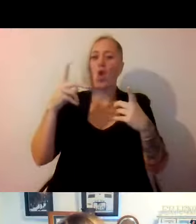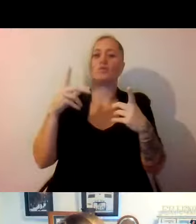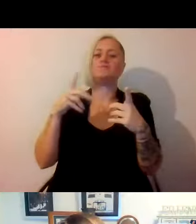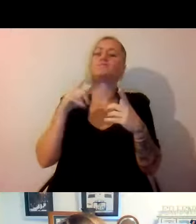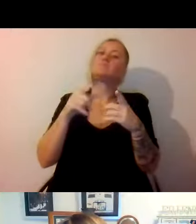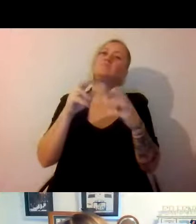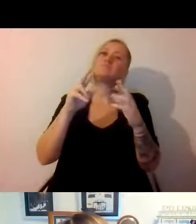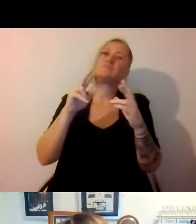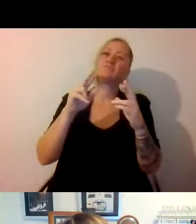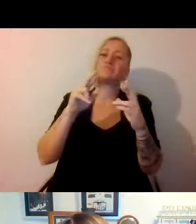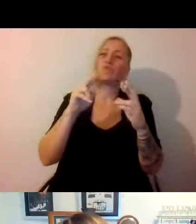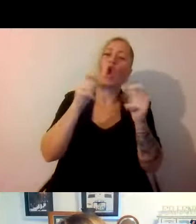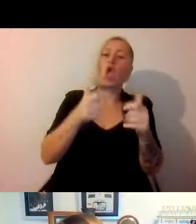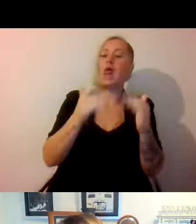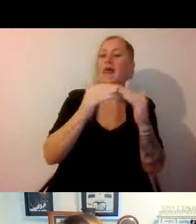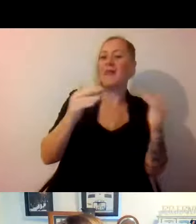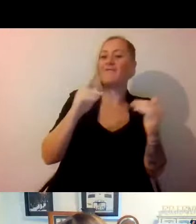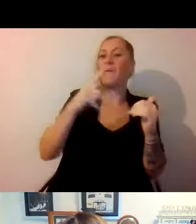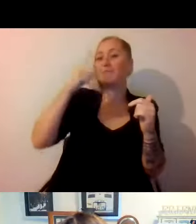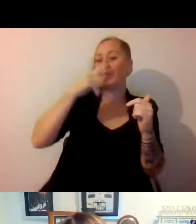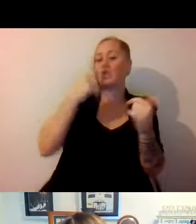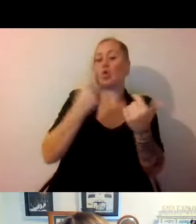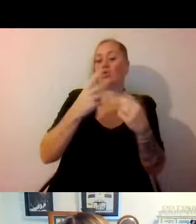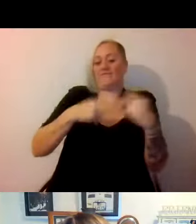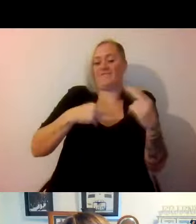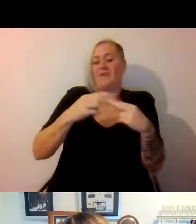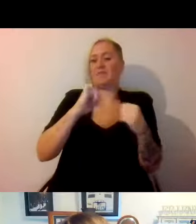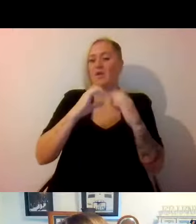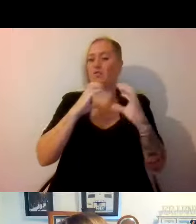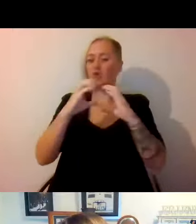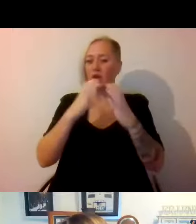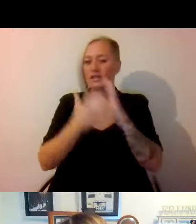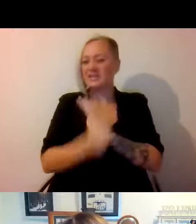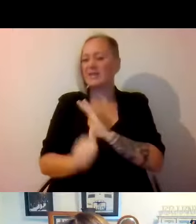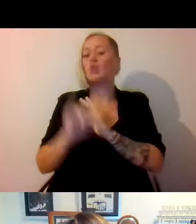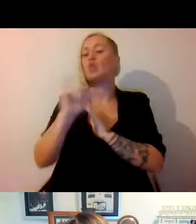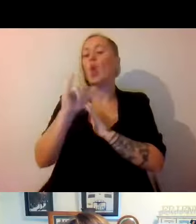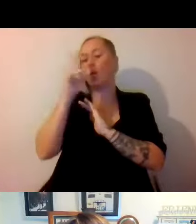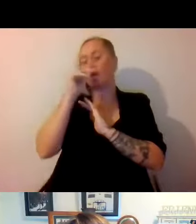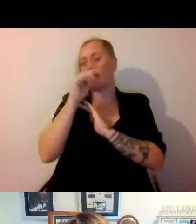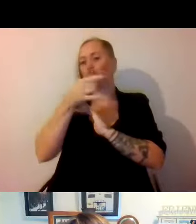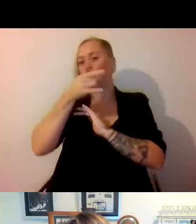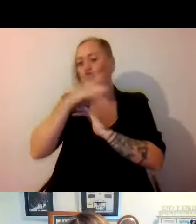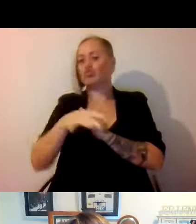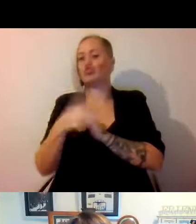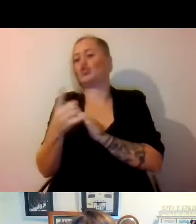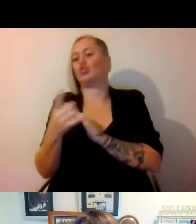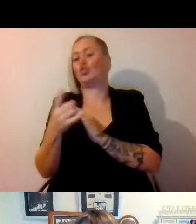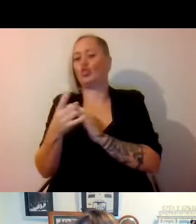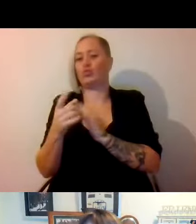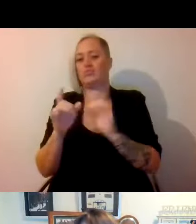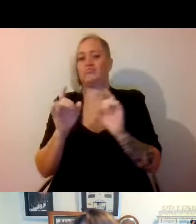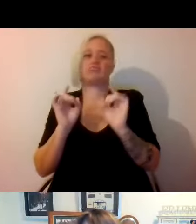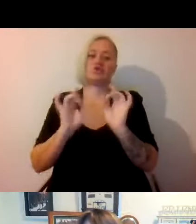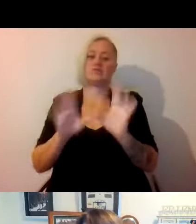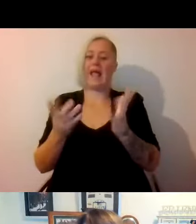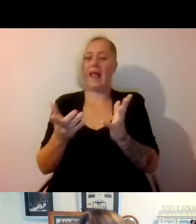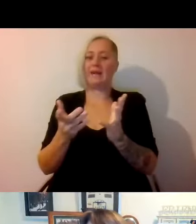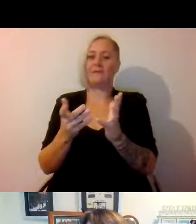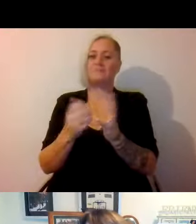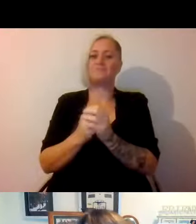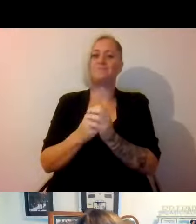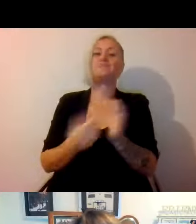developing their communication skills, or young children who are just getting started. Added to this